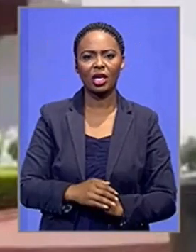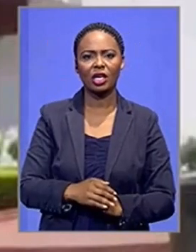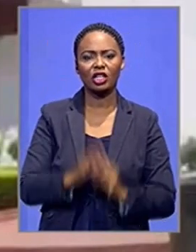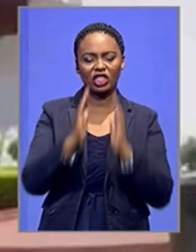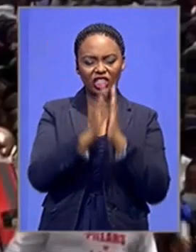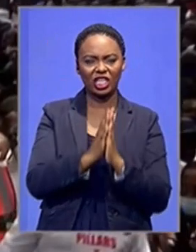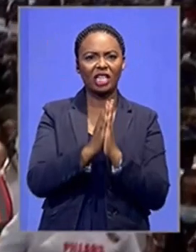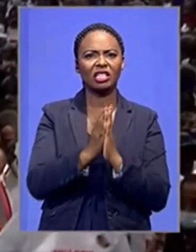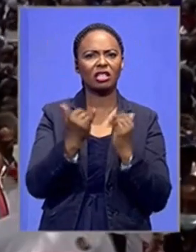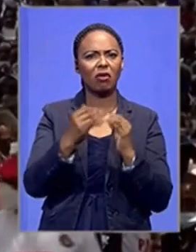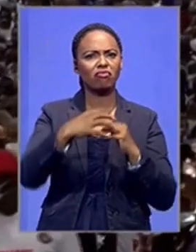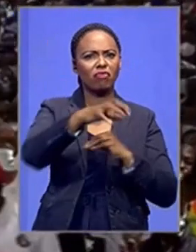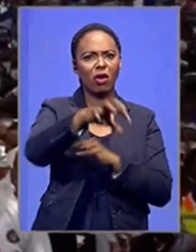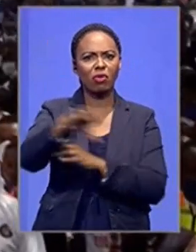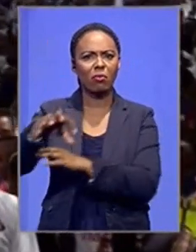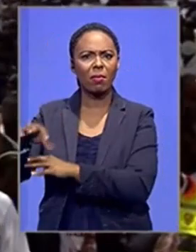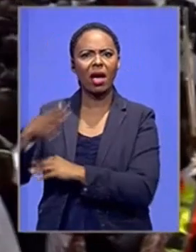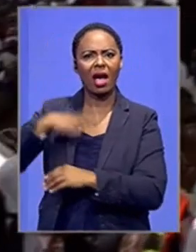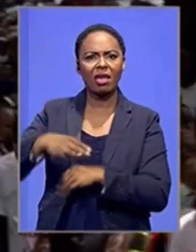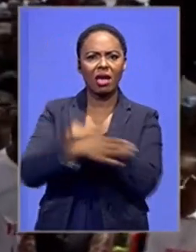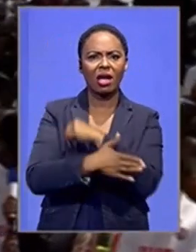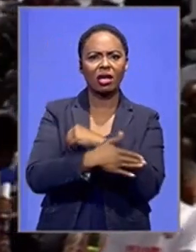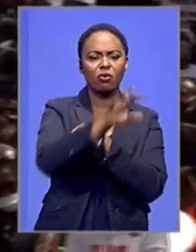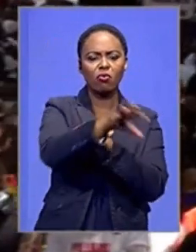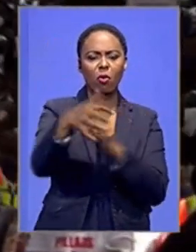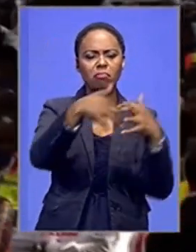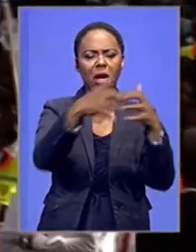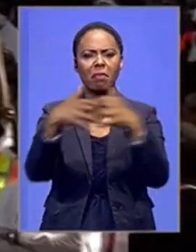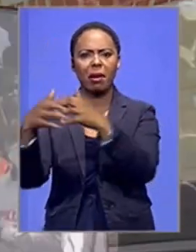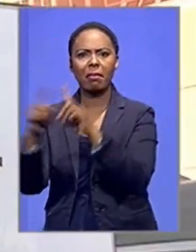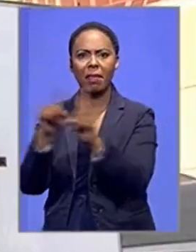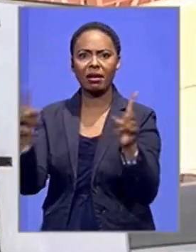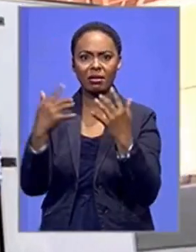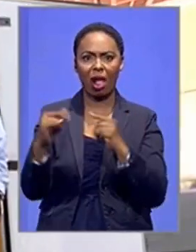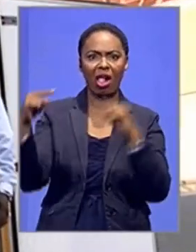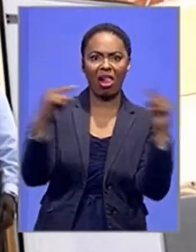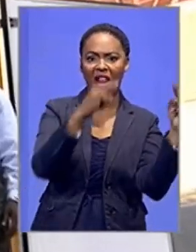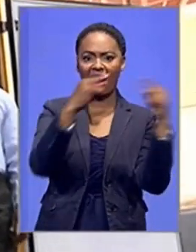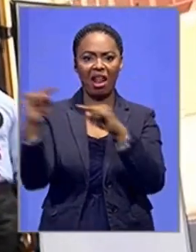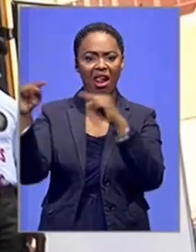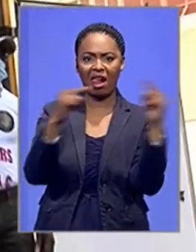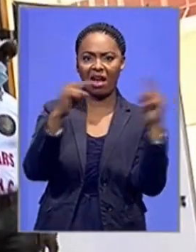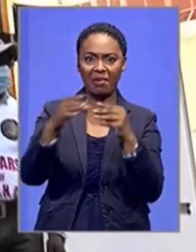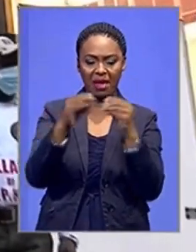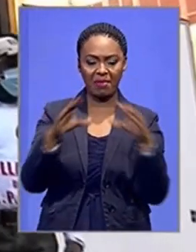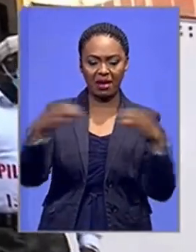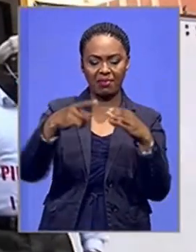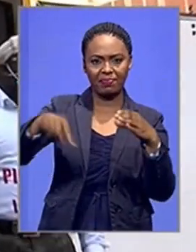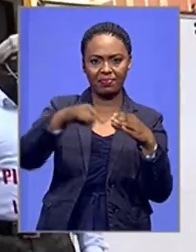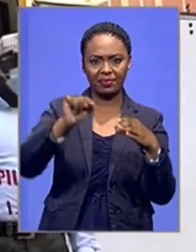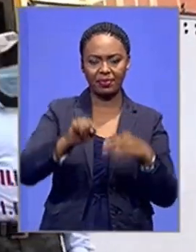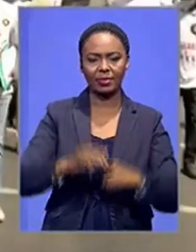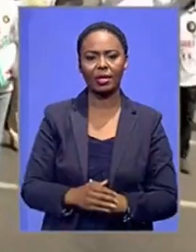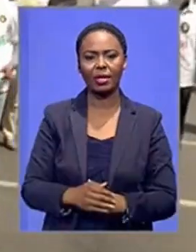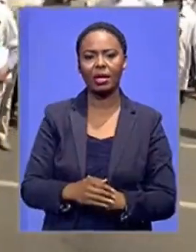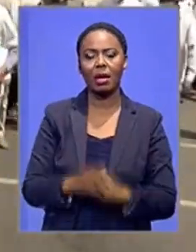tse di mabapi fela jaanong e bipilwe ke dikgogakgogano. Maloko a netse mapodisi malatsi a le supa